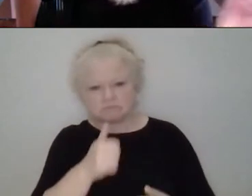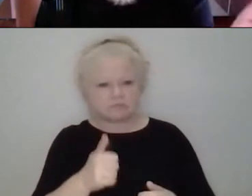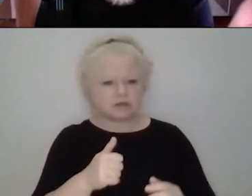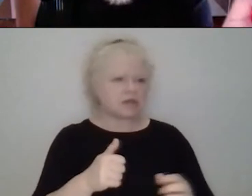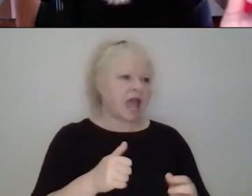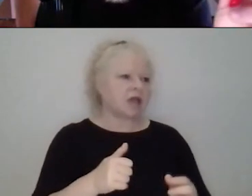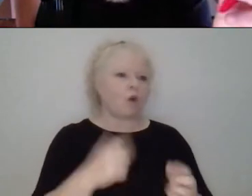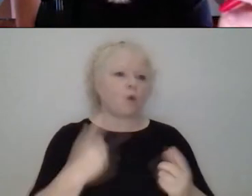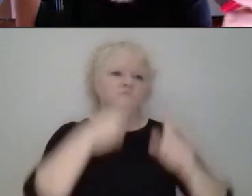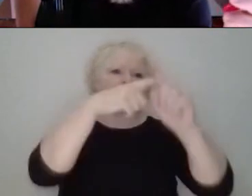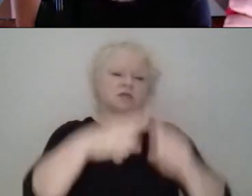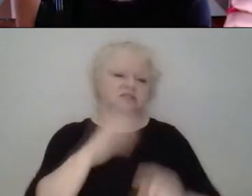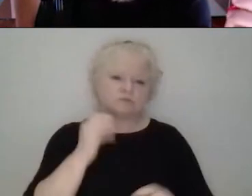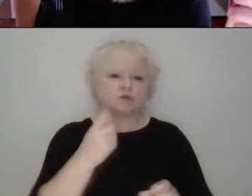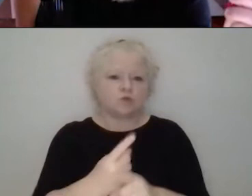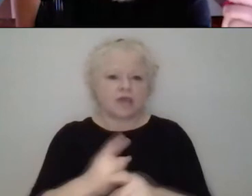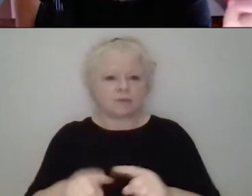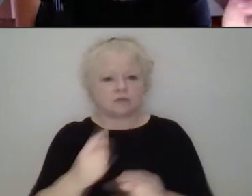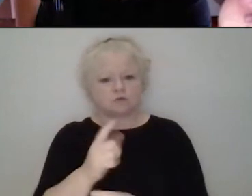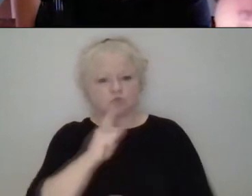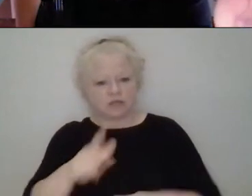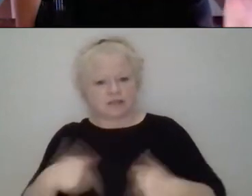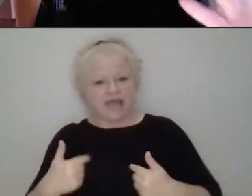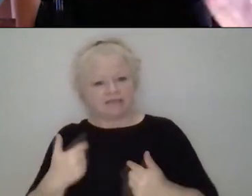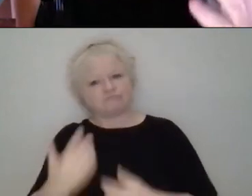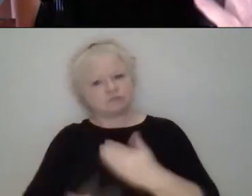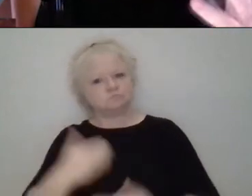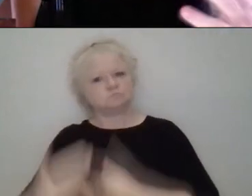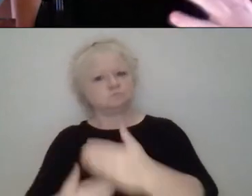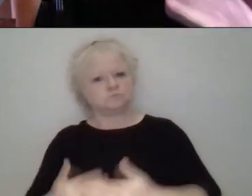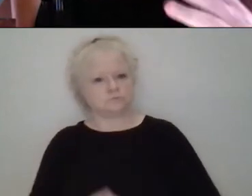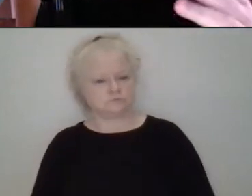romantic as it sounds, mm-hmm. but part of what it is, no. So I start to